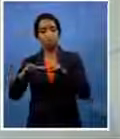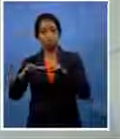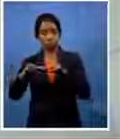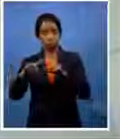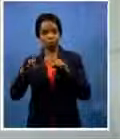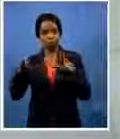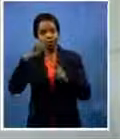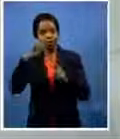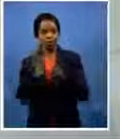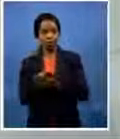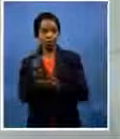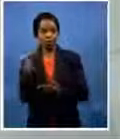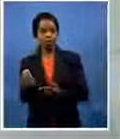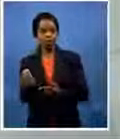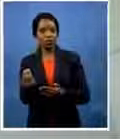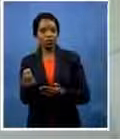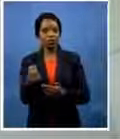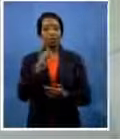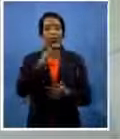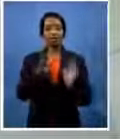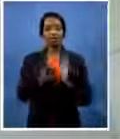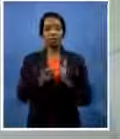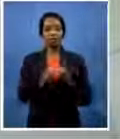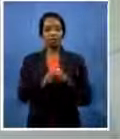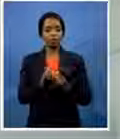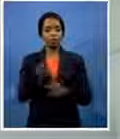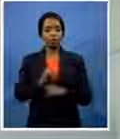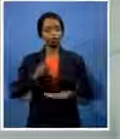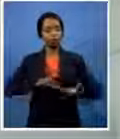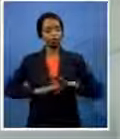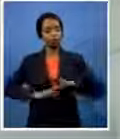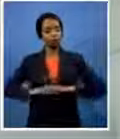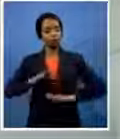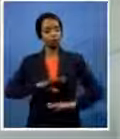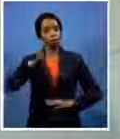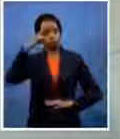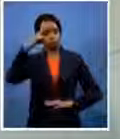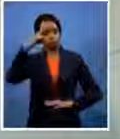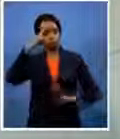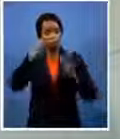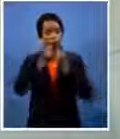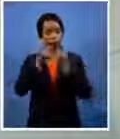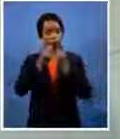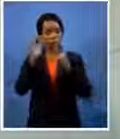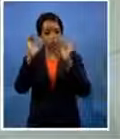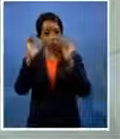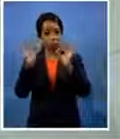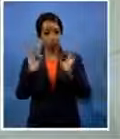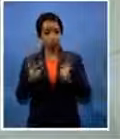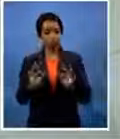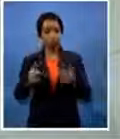calm and think about things rationally, and then see what we are dealing with here before we